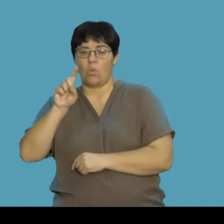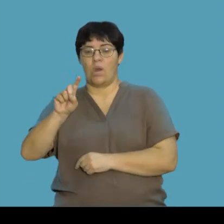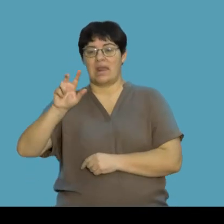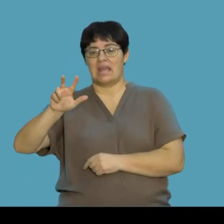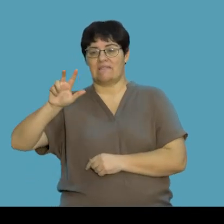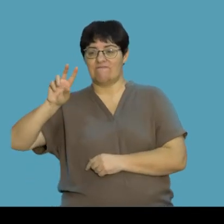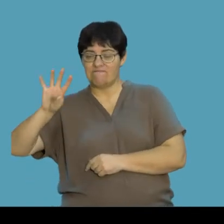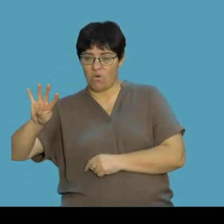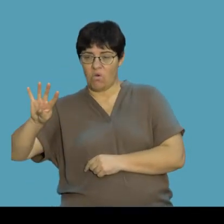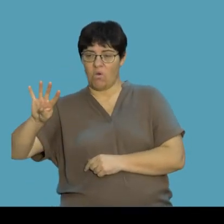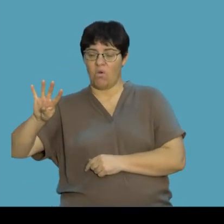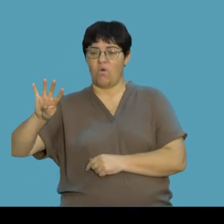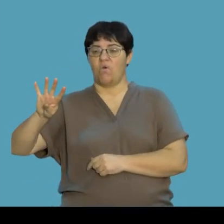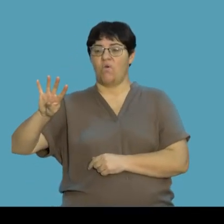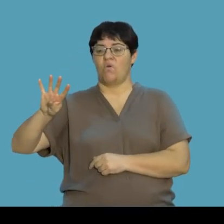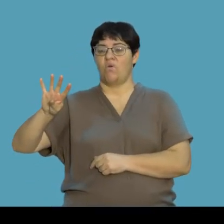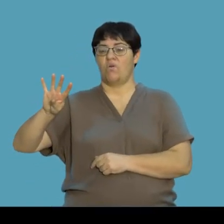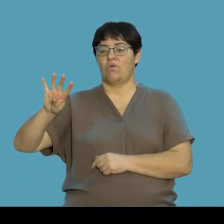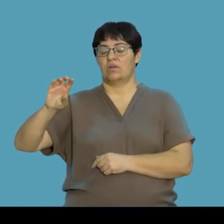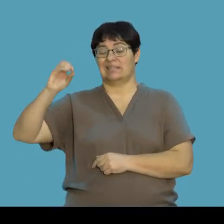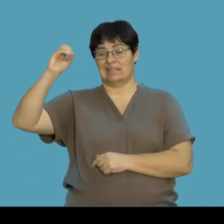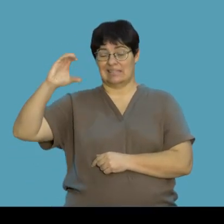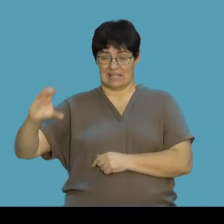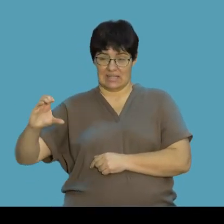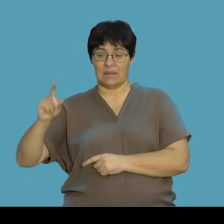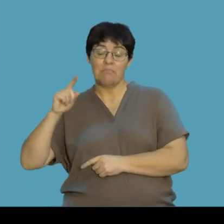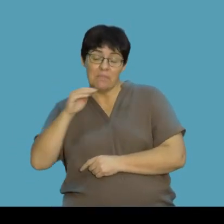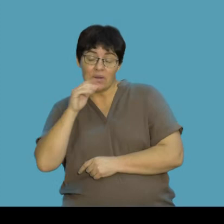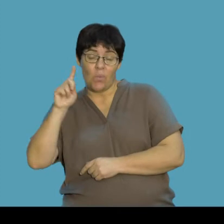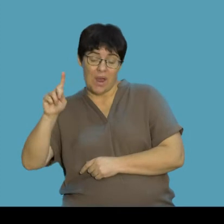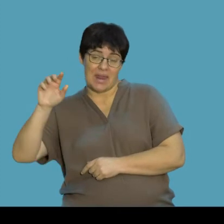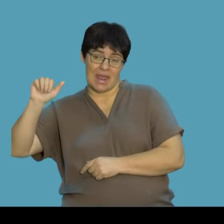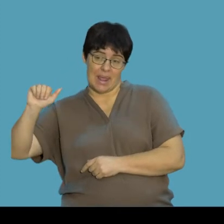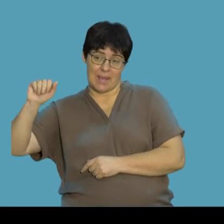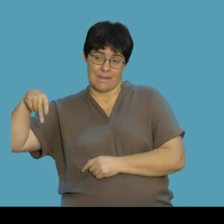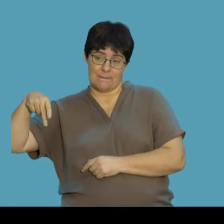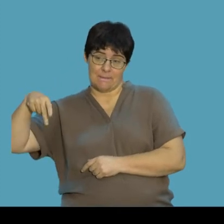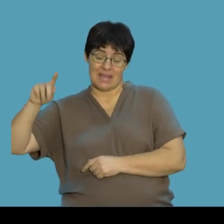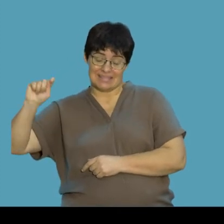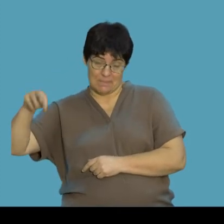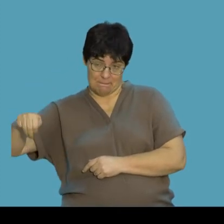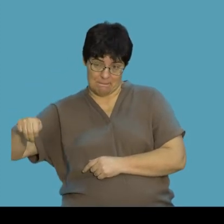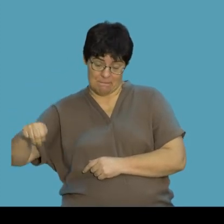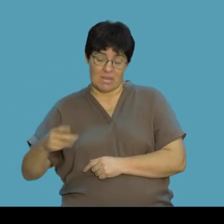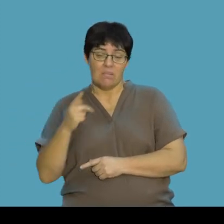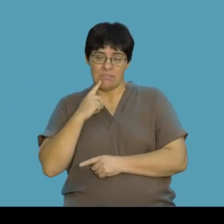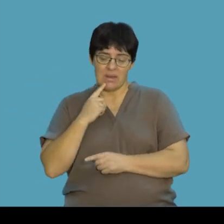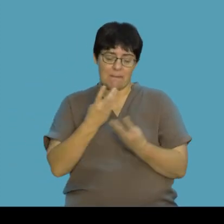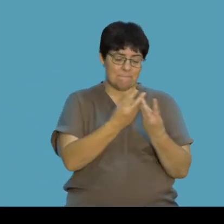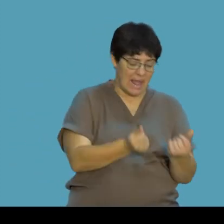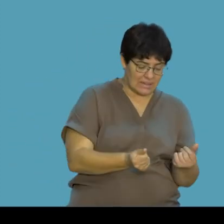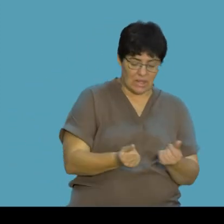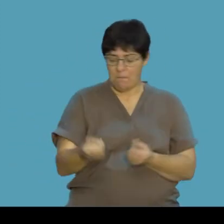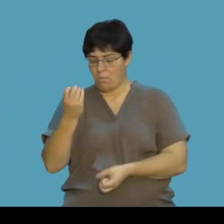184 degrees Celsius at 1 atmosphere. Okay, so now we know the difference between melting and boiling